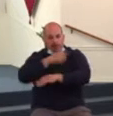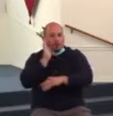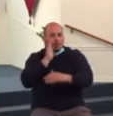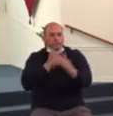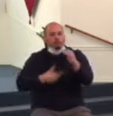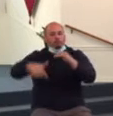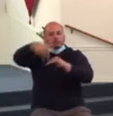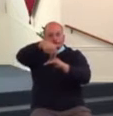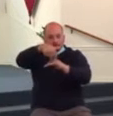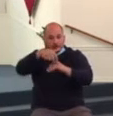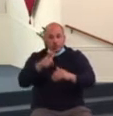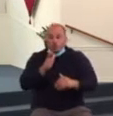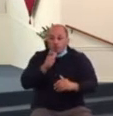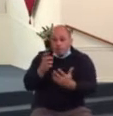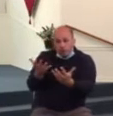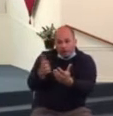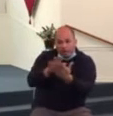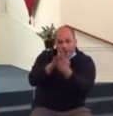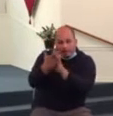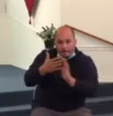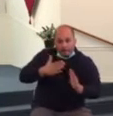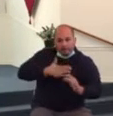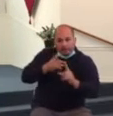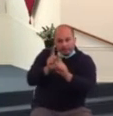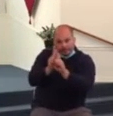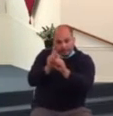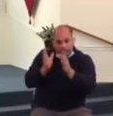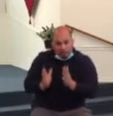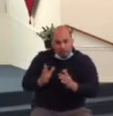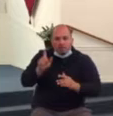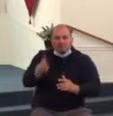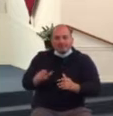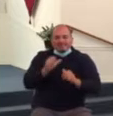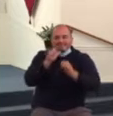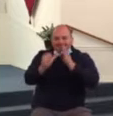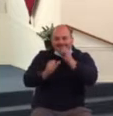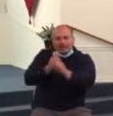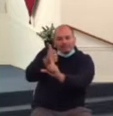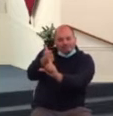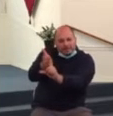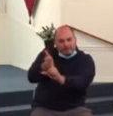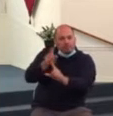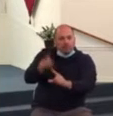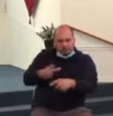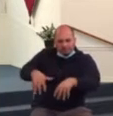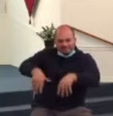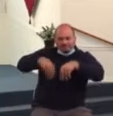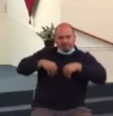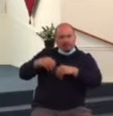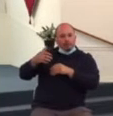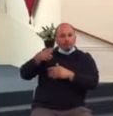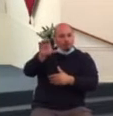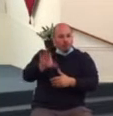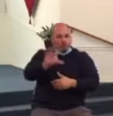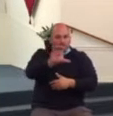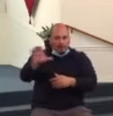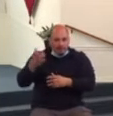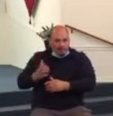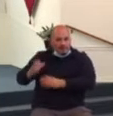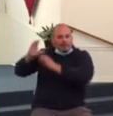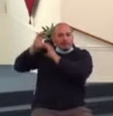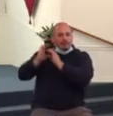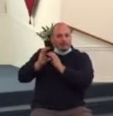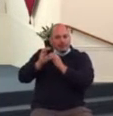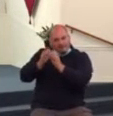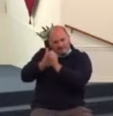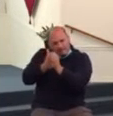to be my disciple must deny themselves and take up their cross daily and follow me. For whoever